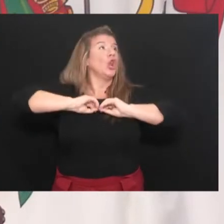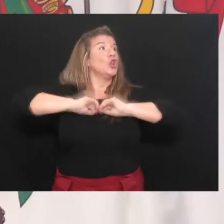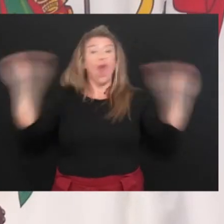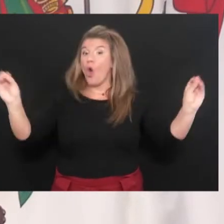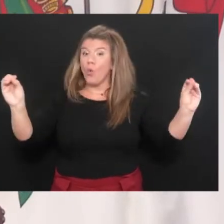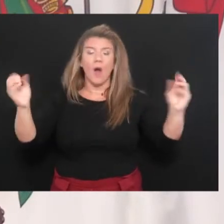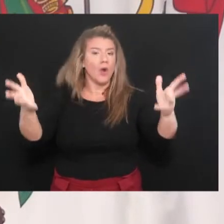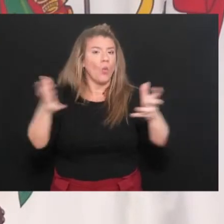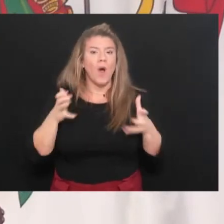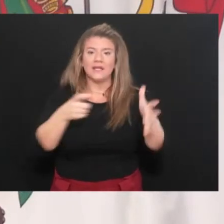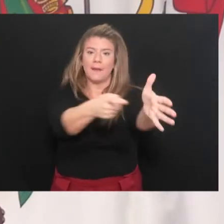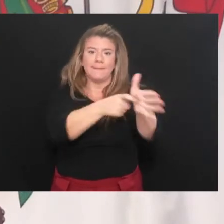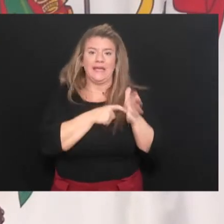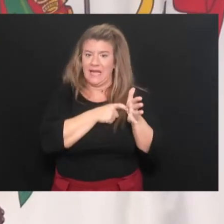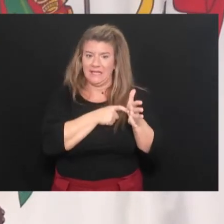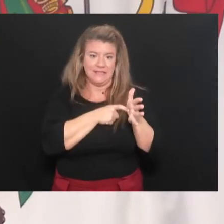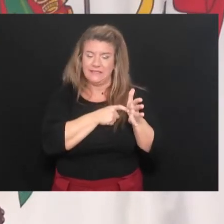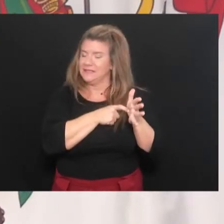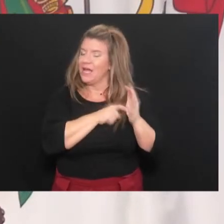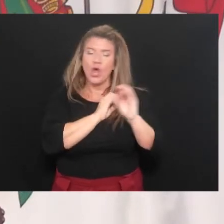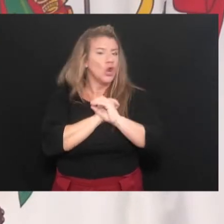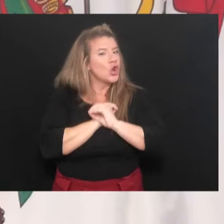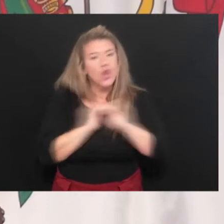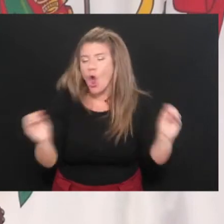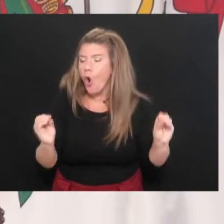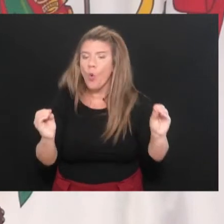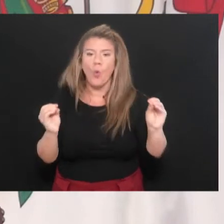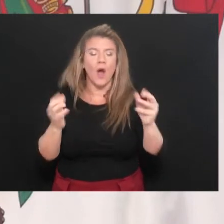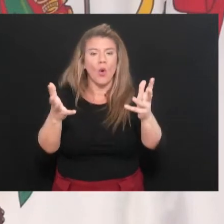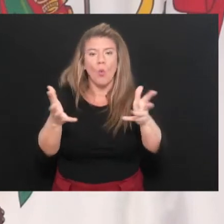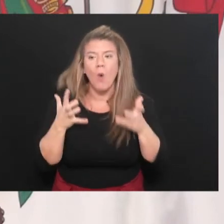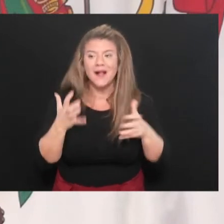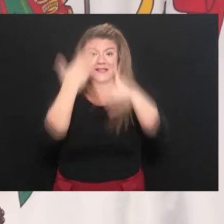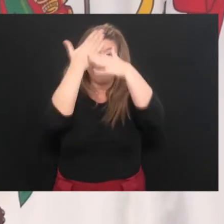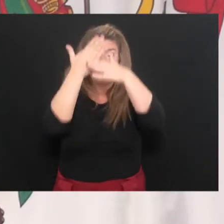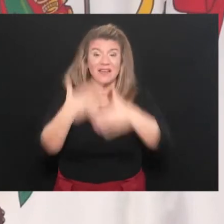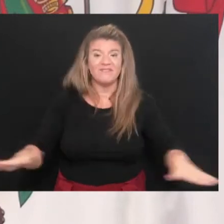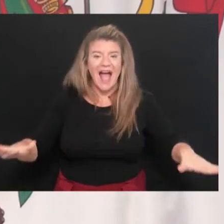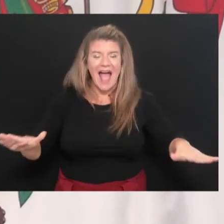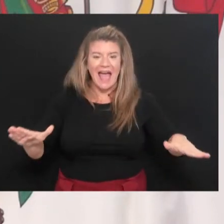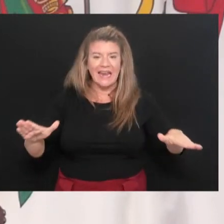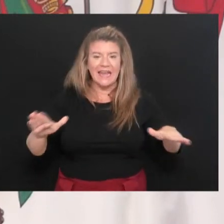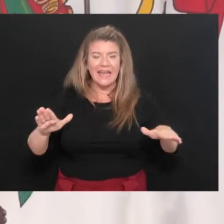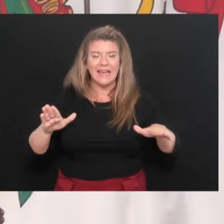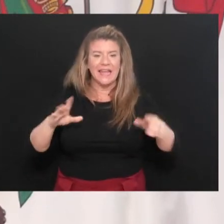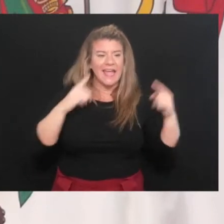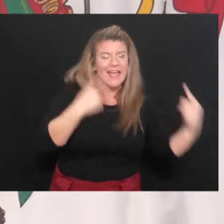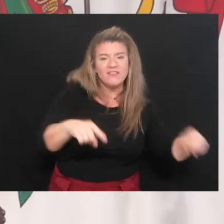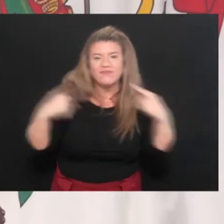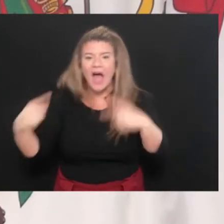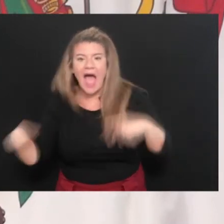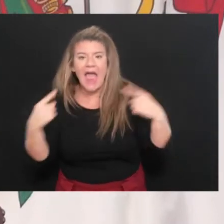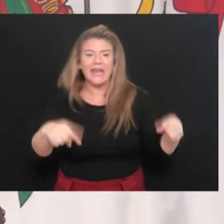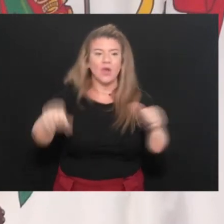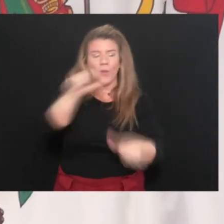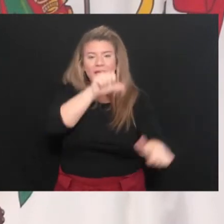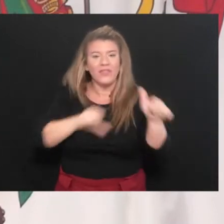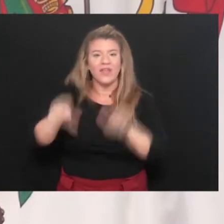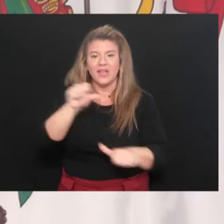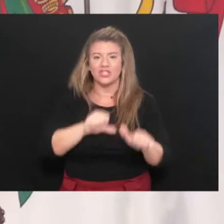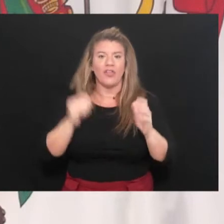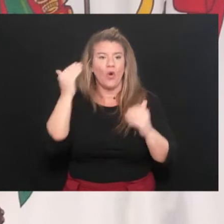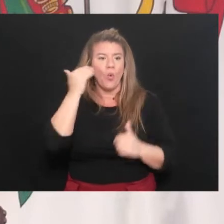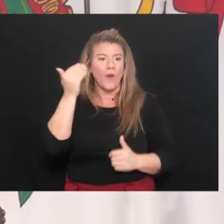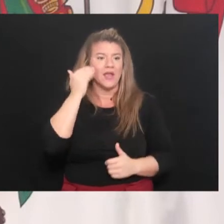the mandates. None of us want to be fragmented and run in all kinds of different directions. You'll